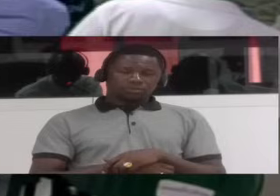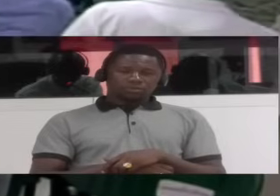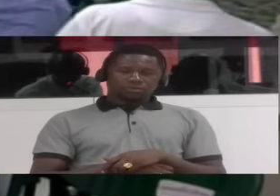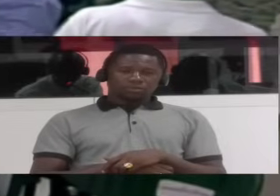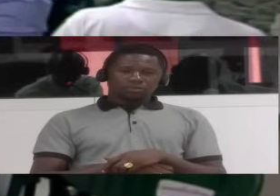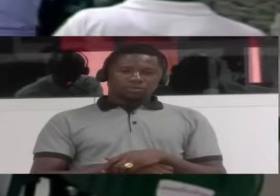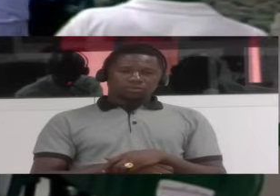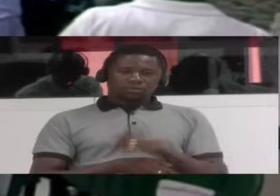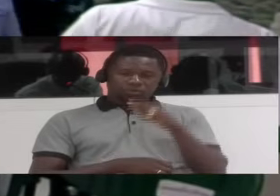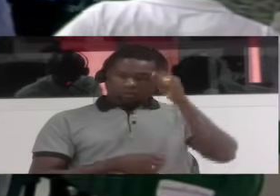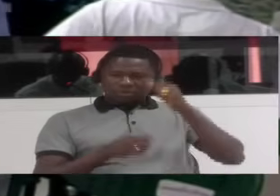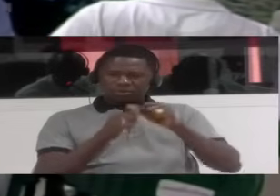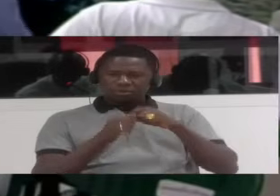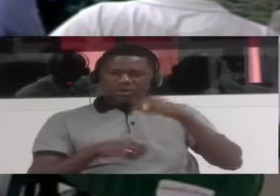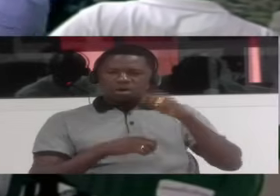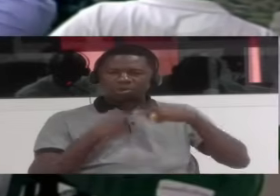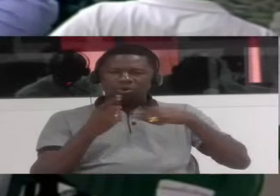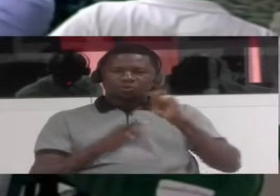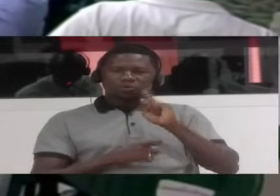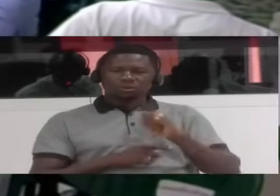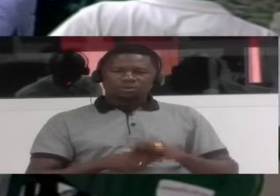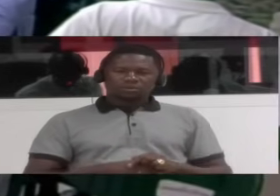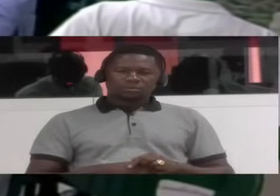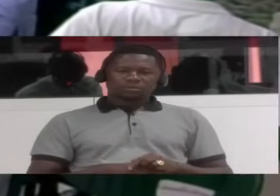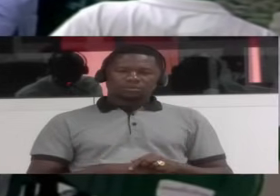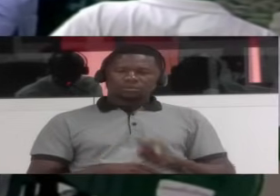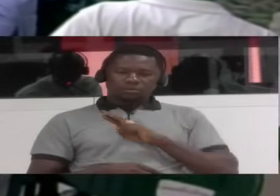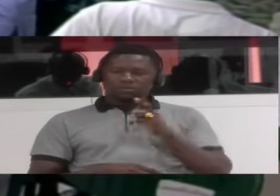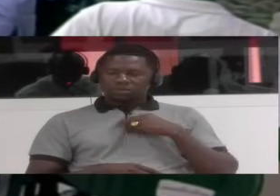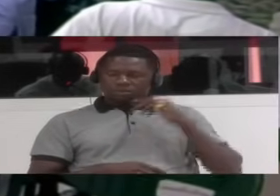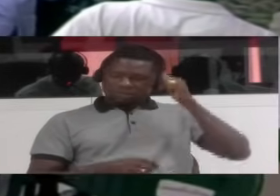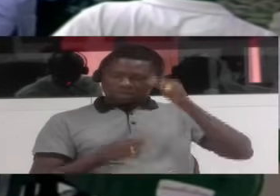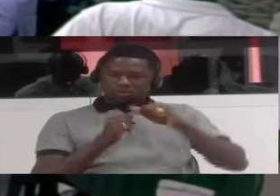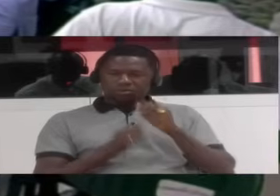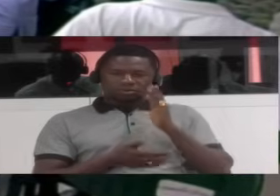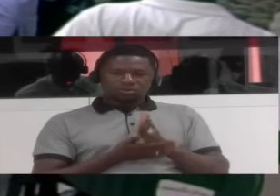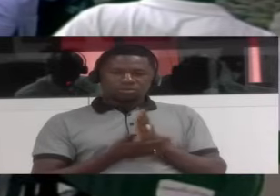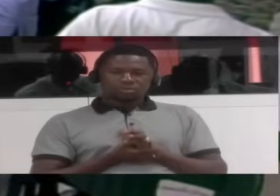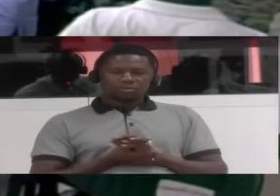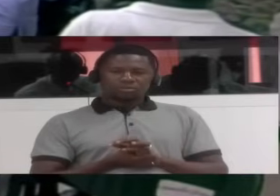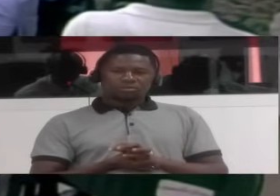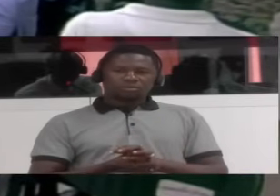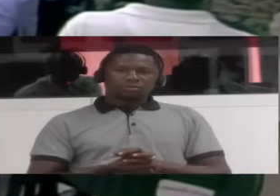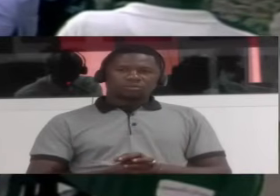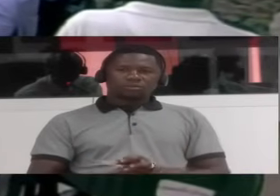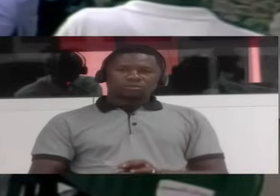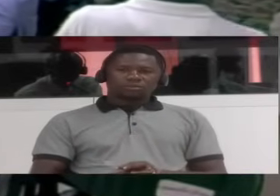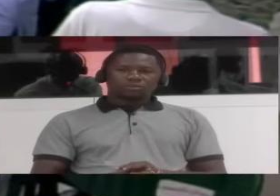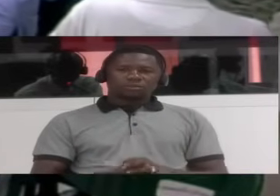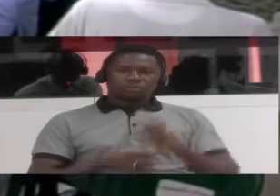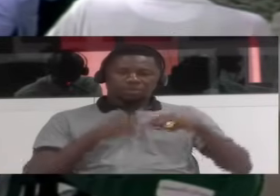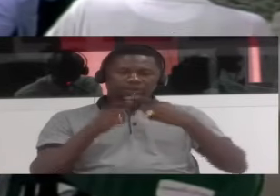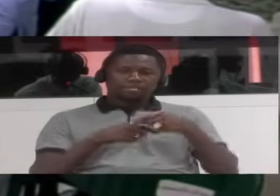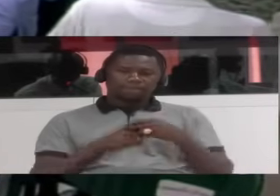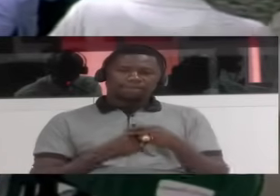Do you recall about what? No, I cannot recall, definitely. So that is after